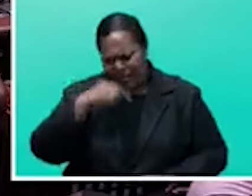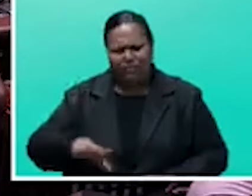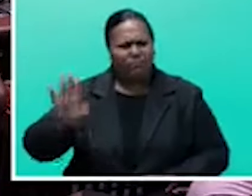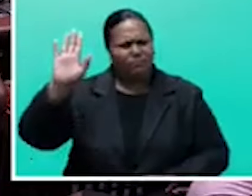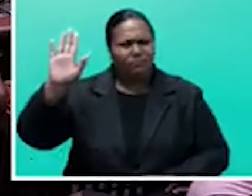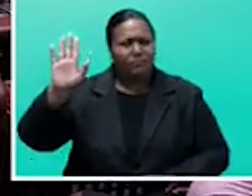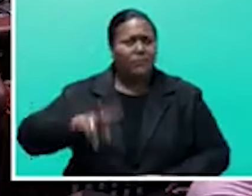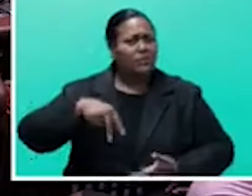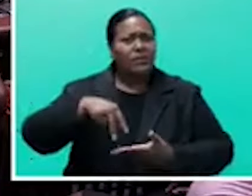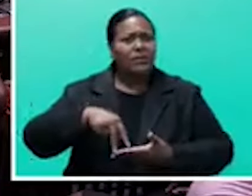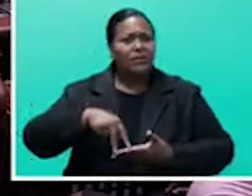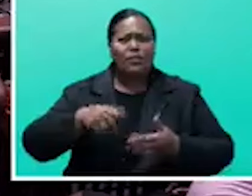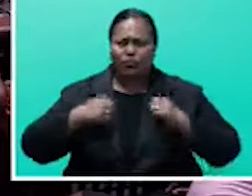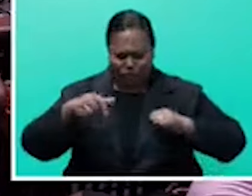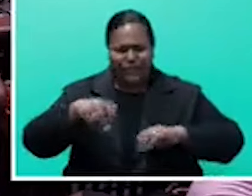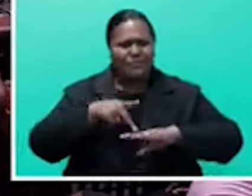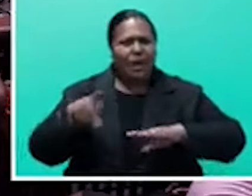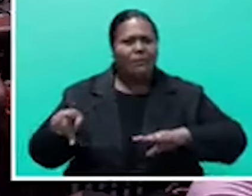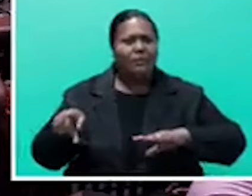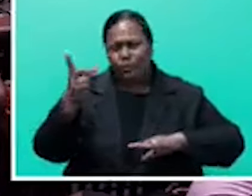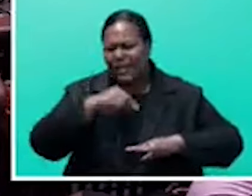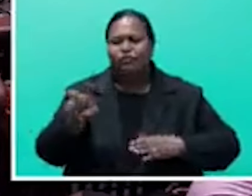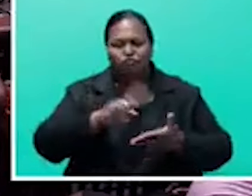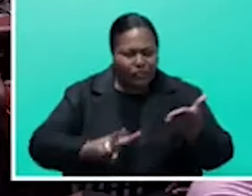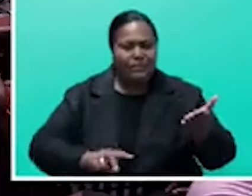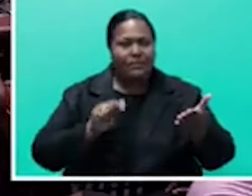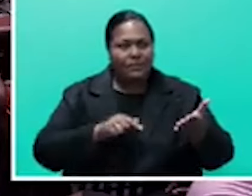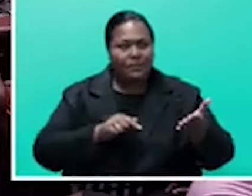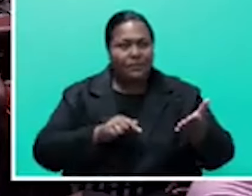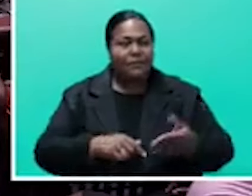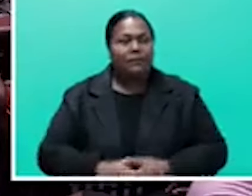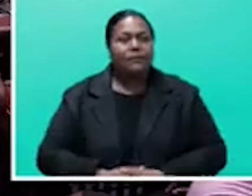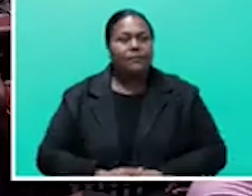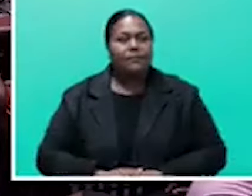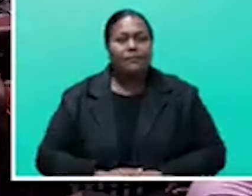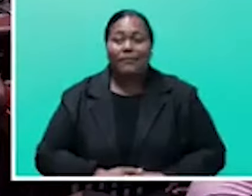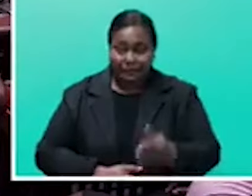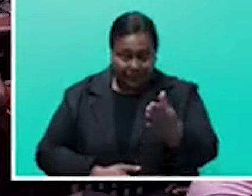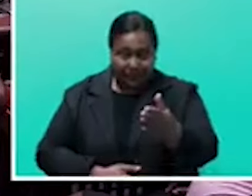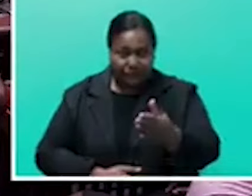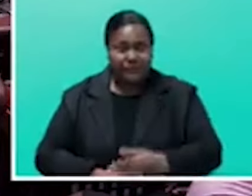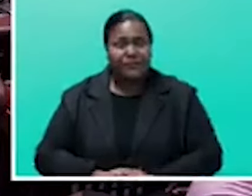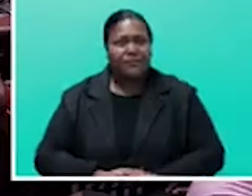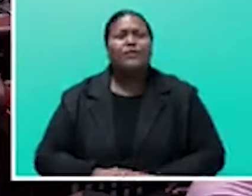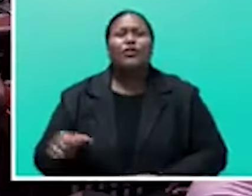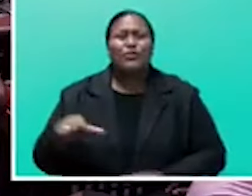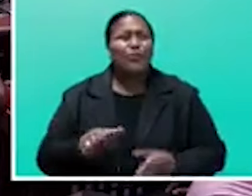standing orders and the practices of Parliament. Read. The breach is, sir, this gentleman should by